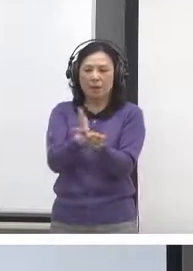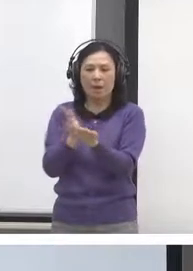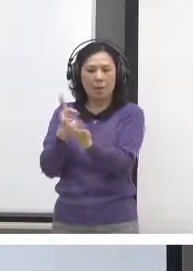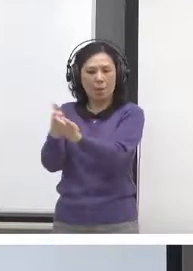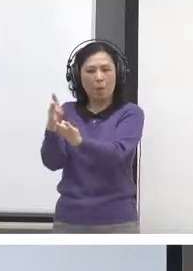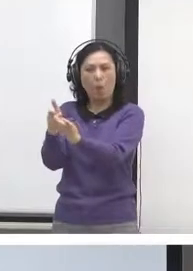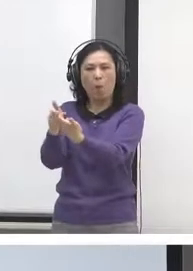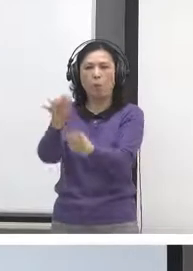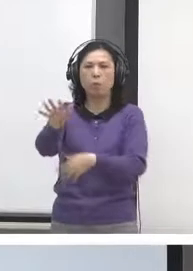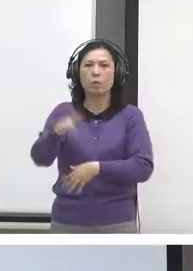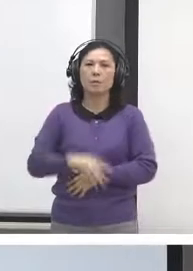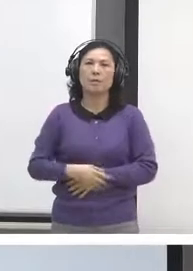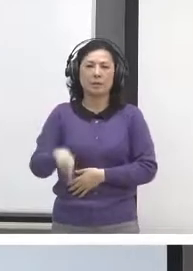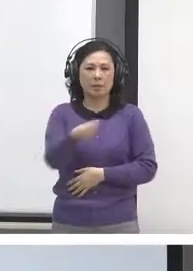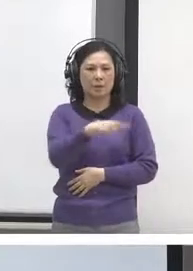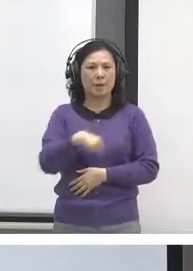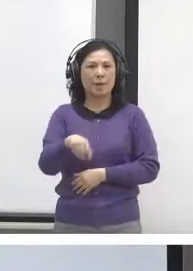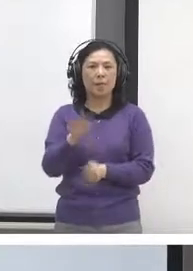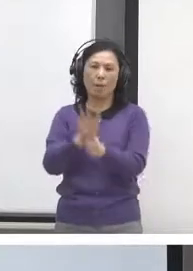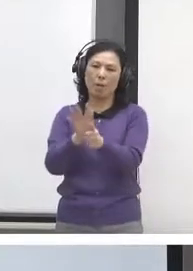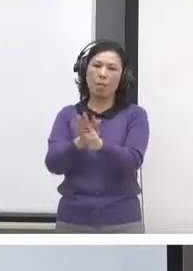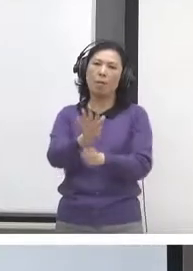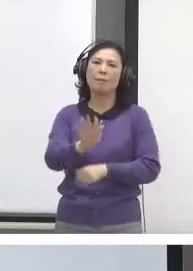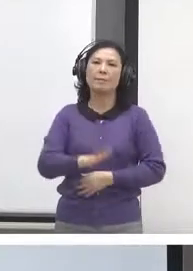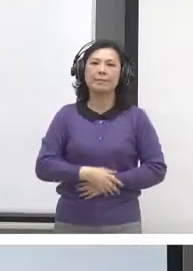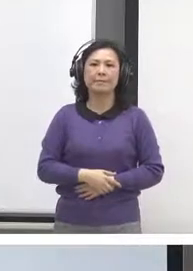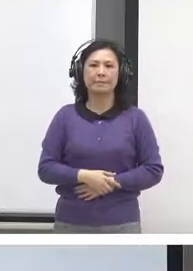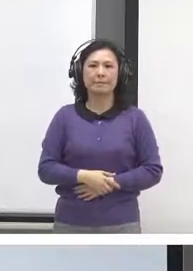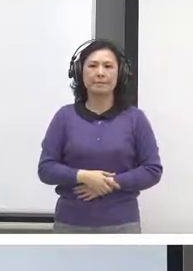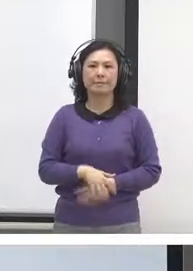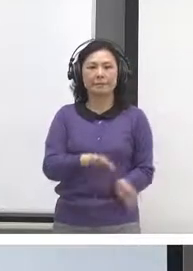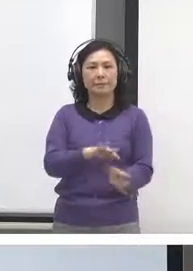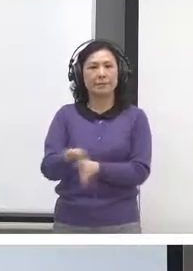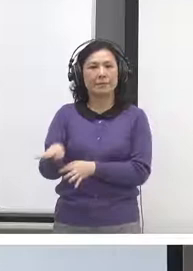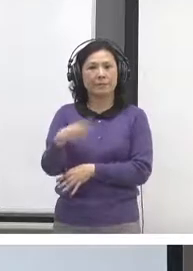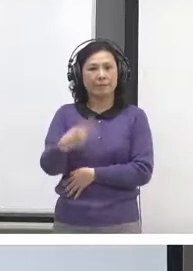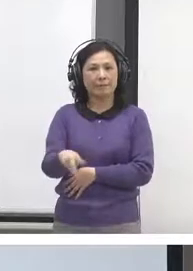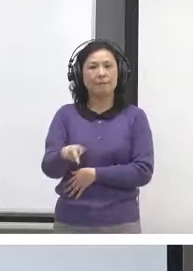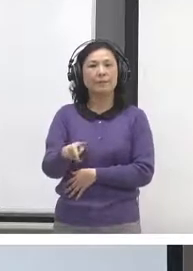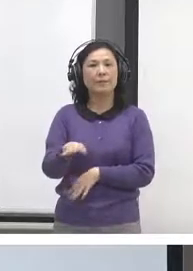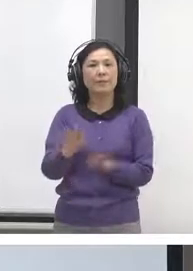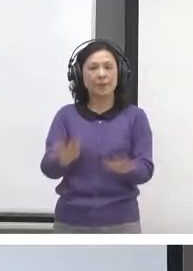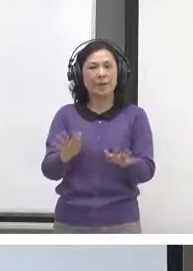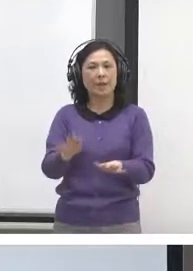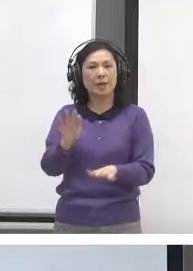super nodes on tower buildings and smaller nodes to propagate the network.